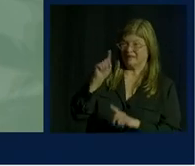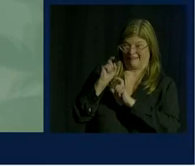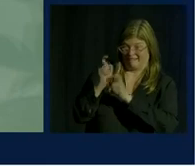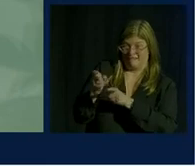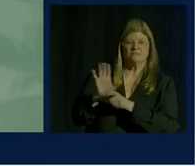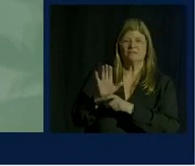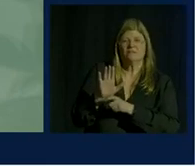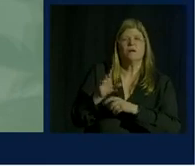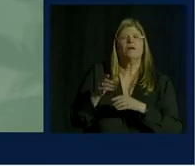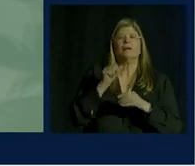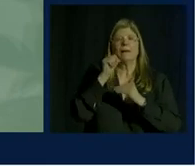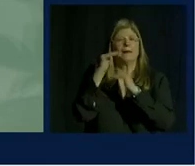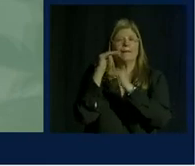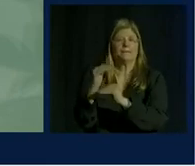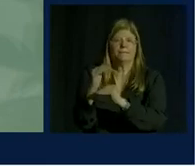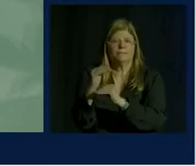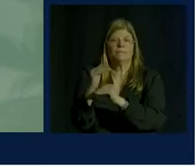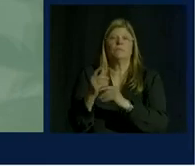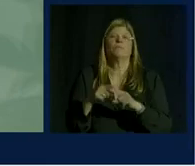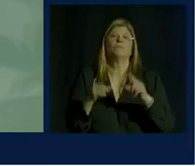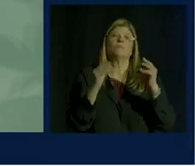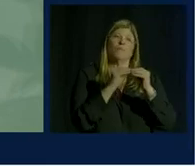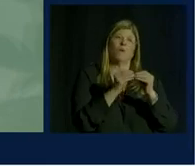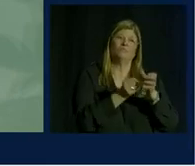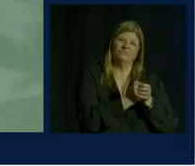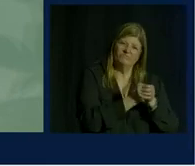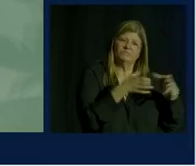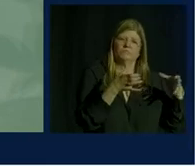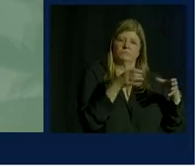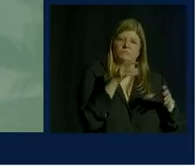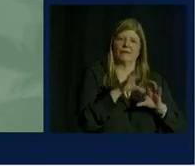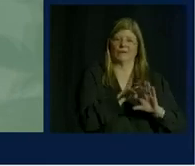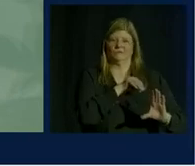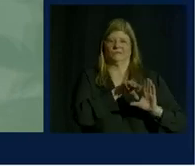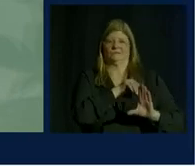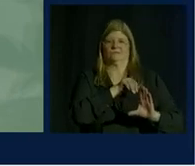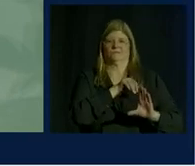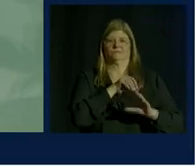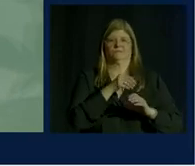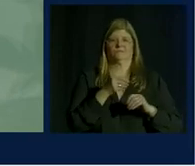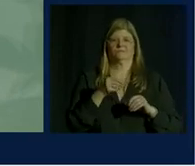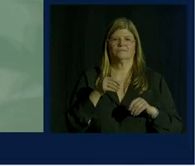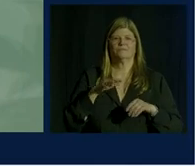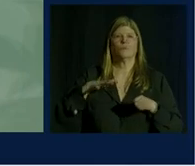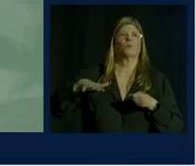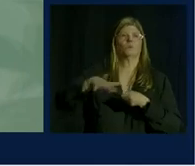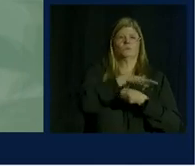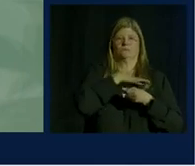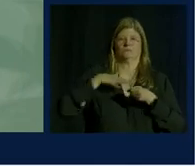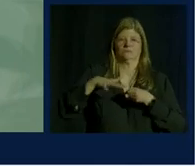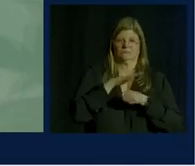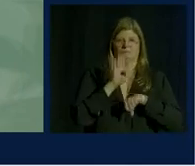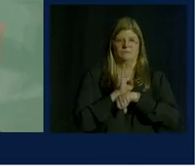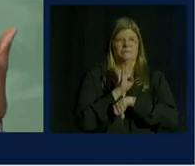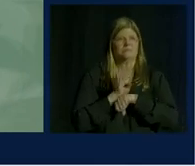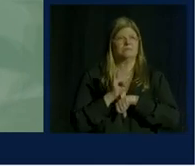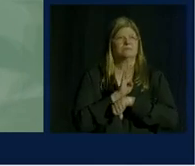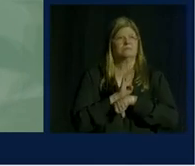into an outgrowth of local businesses. And then that outgrowth of local businesses spurs